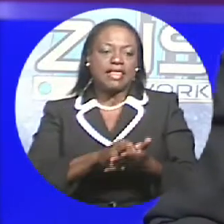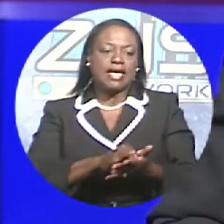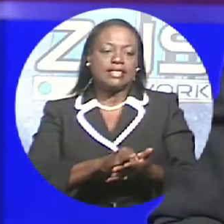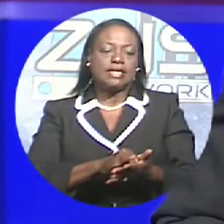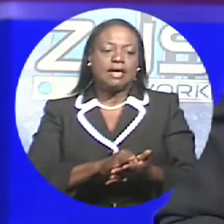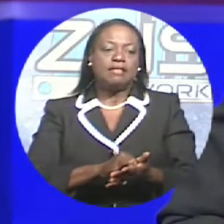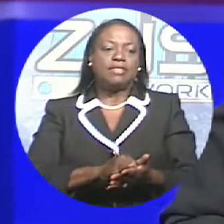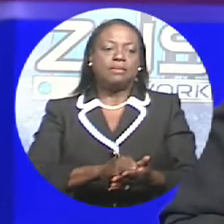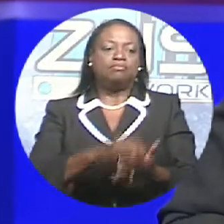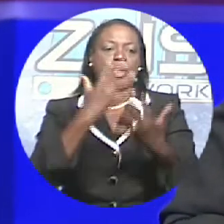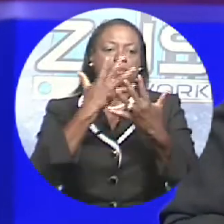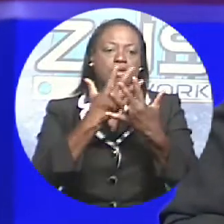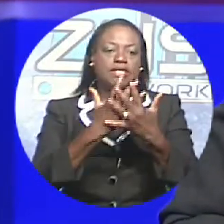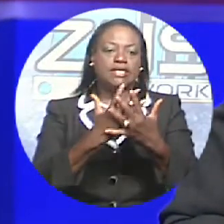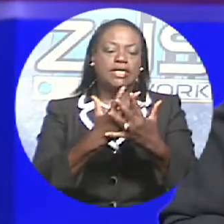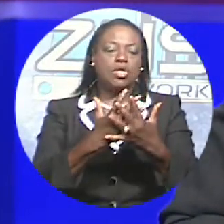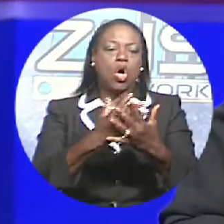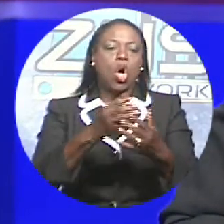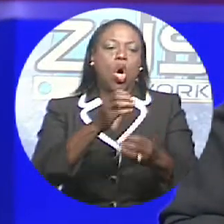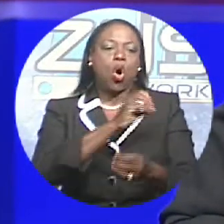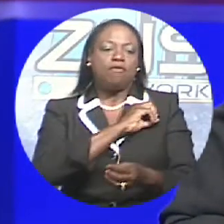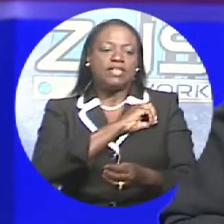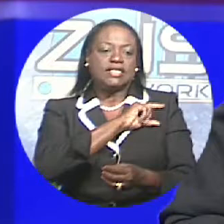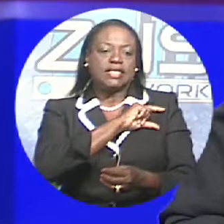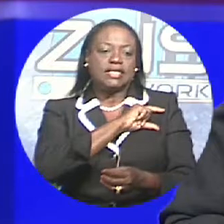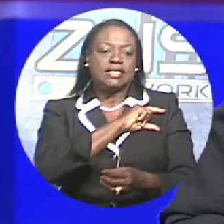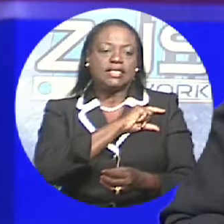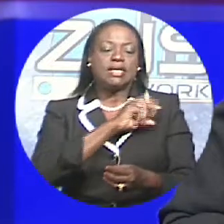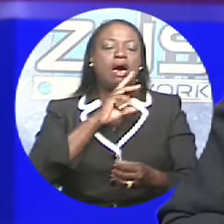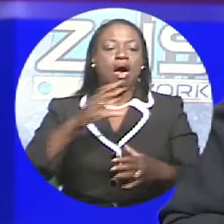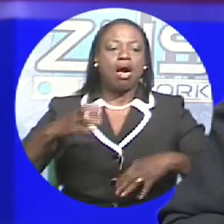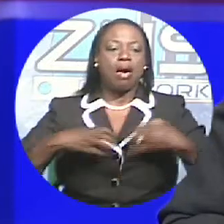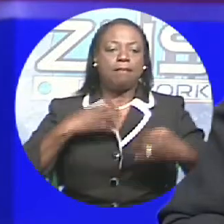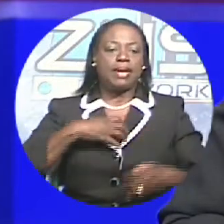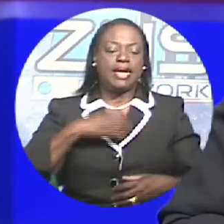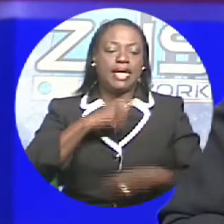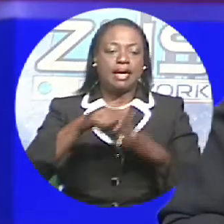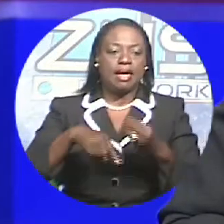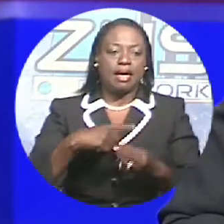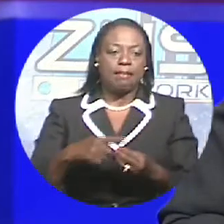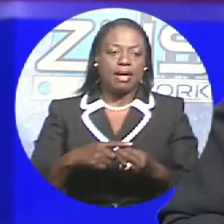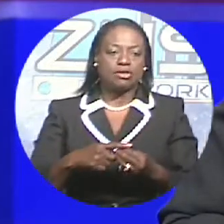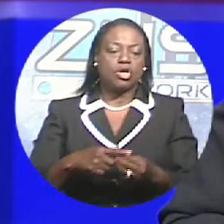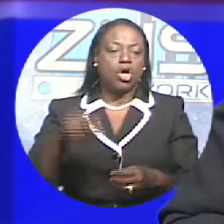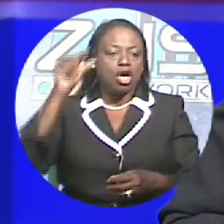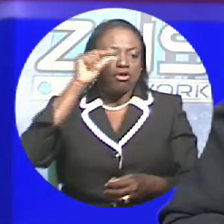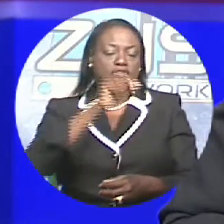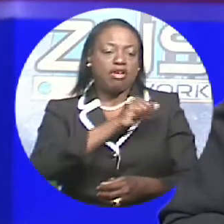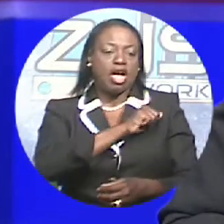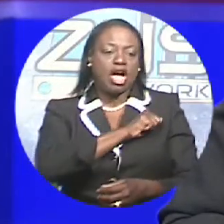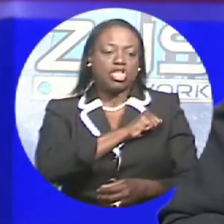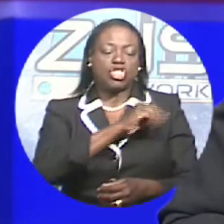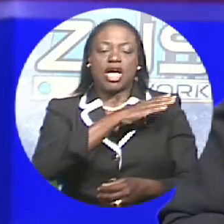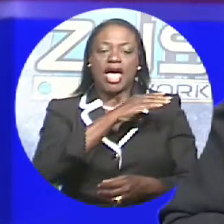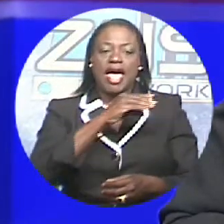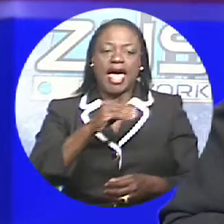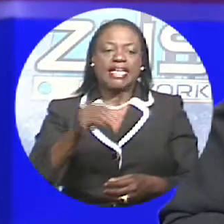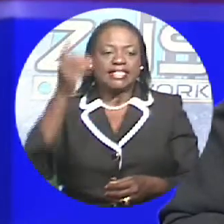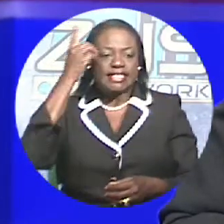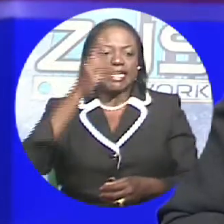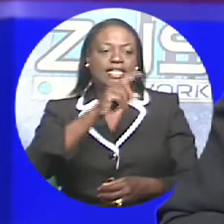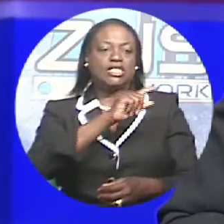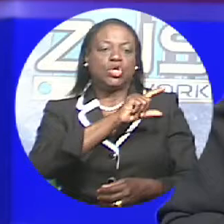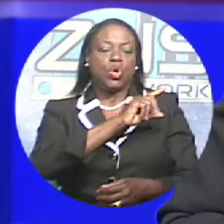at Her Majesty's Prison. Association President Gregory Archer, along with the association's attorney, Dennis